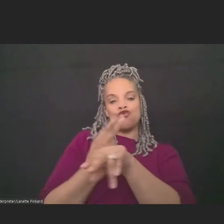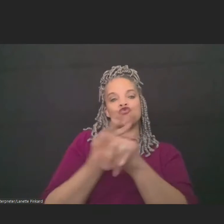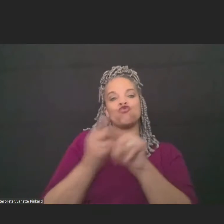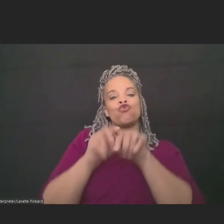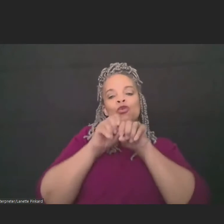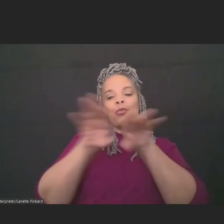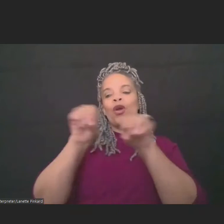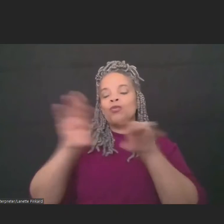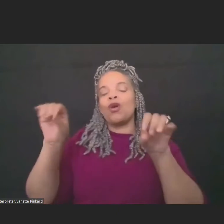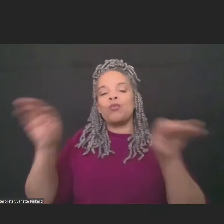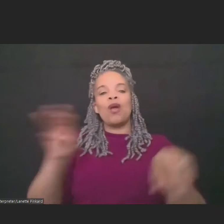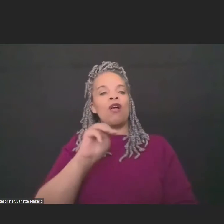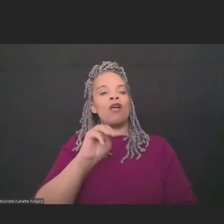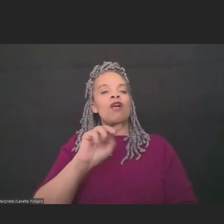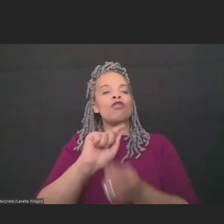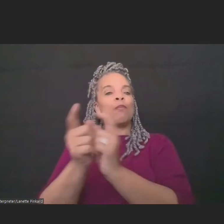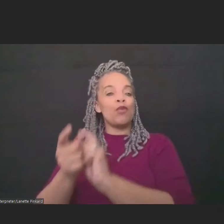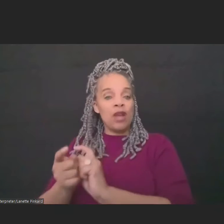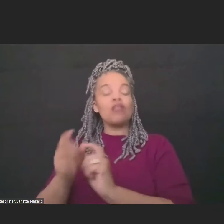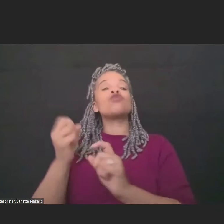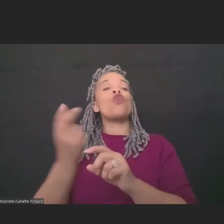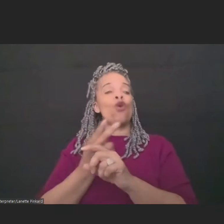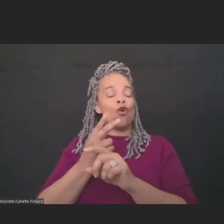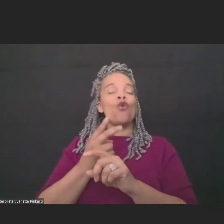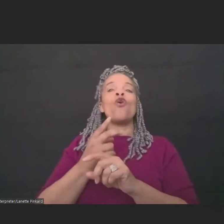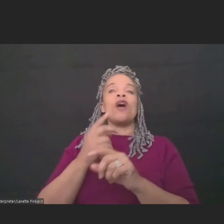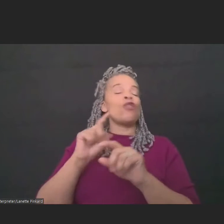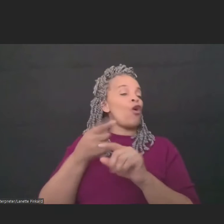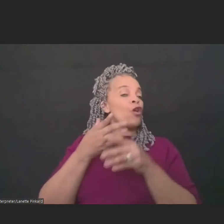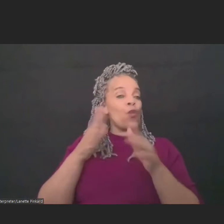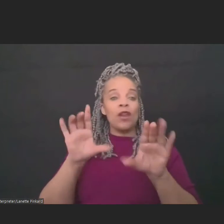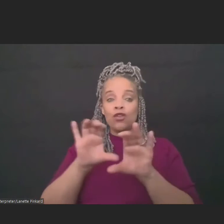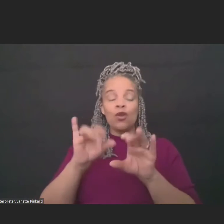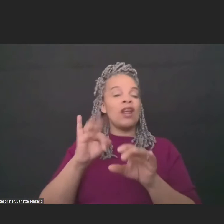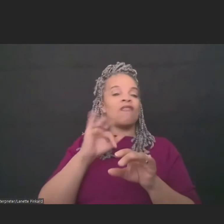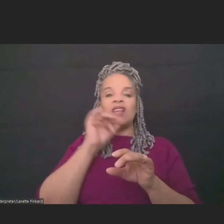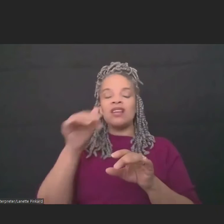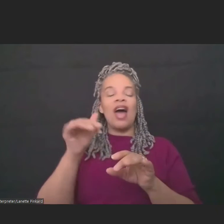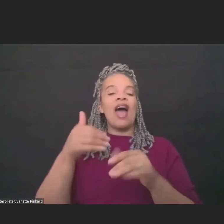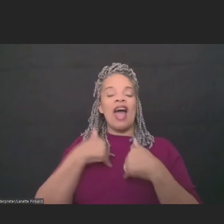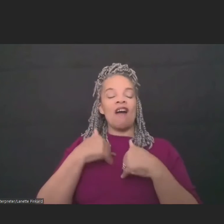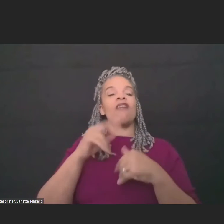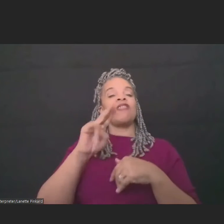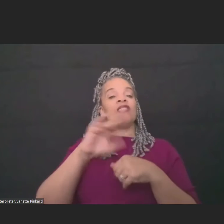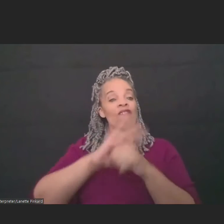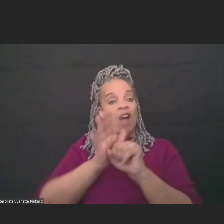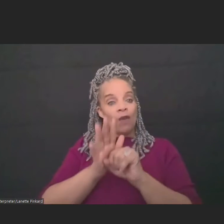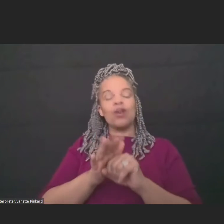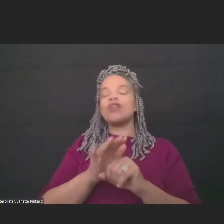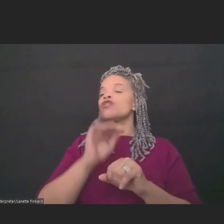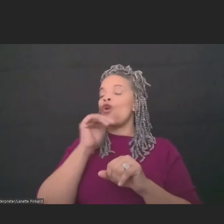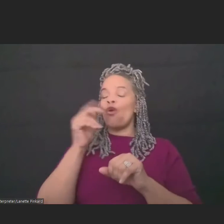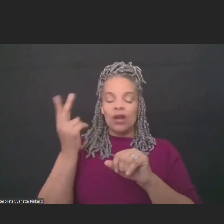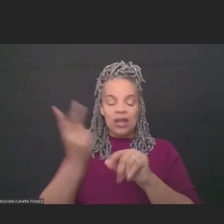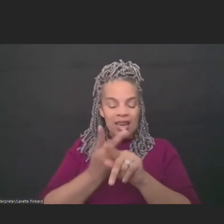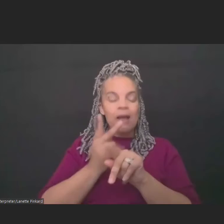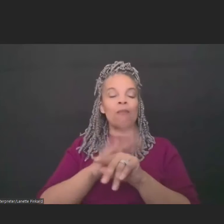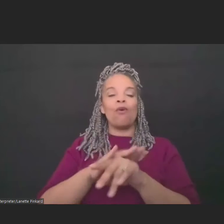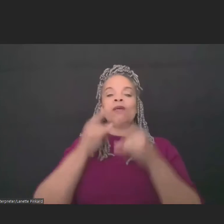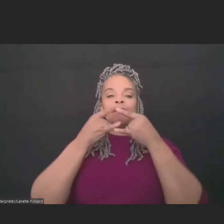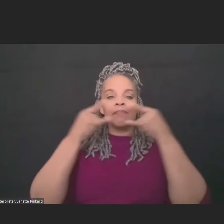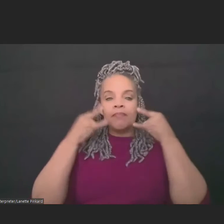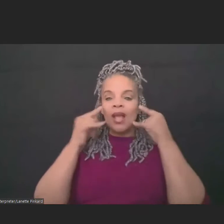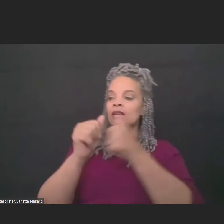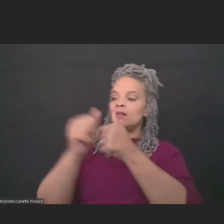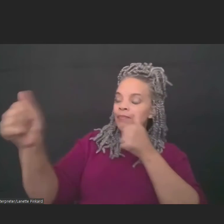virus. So therefore, wearing your mask and socially distancing and washing your hands, all the reasons to stop those mutations. I